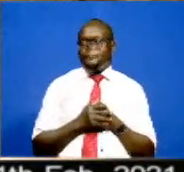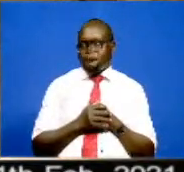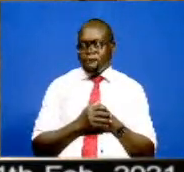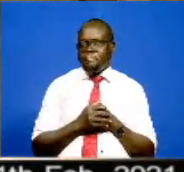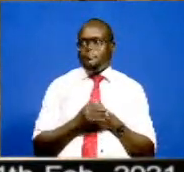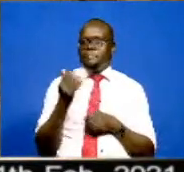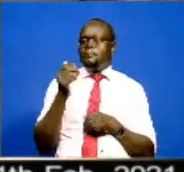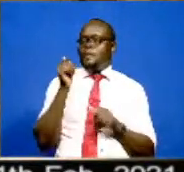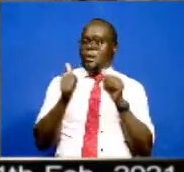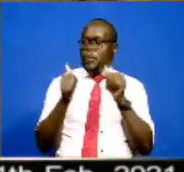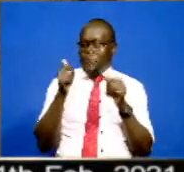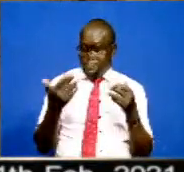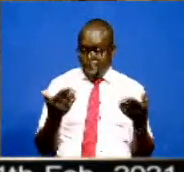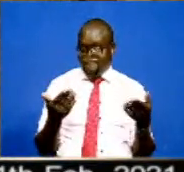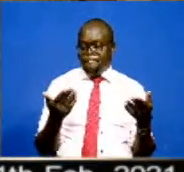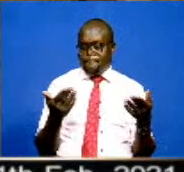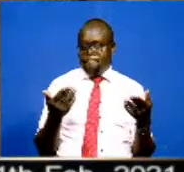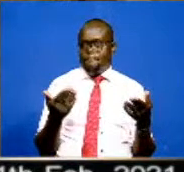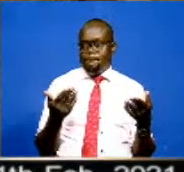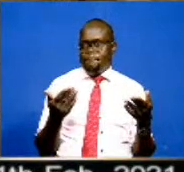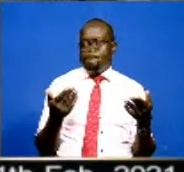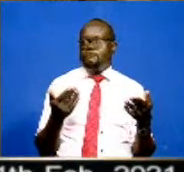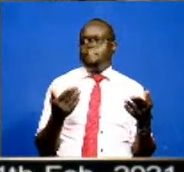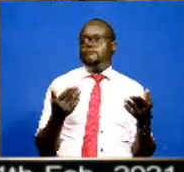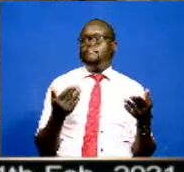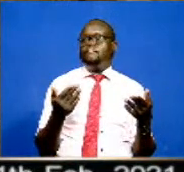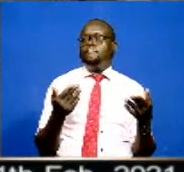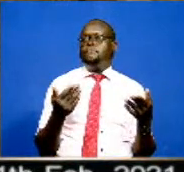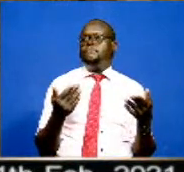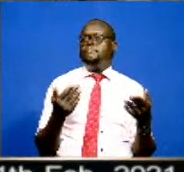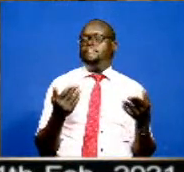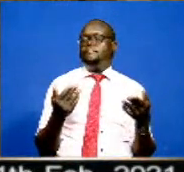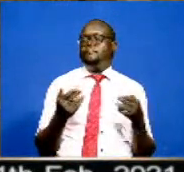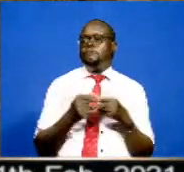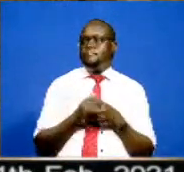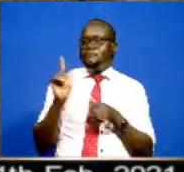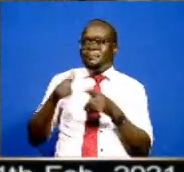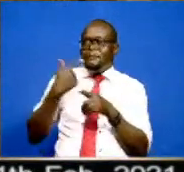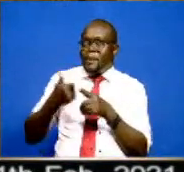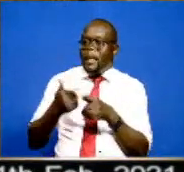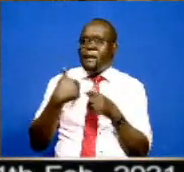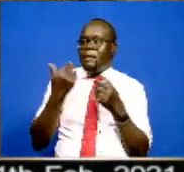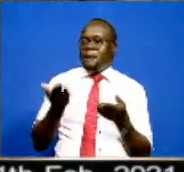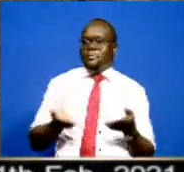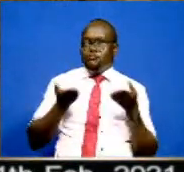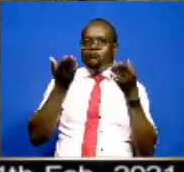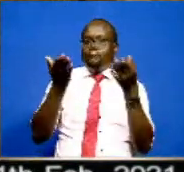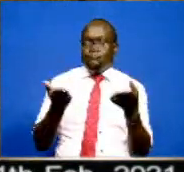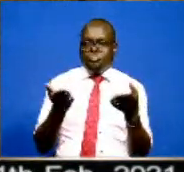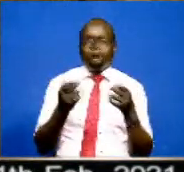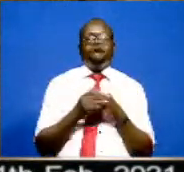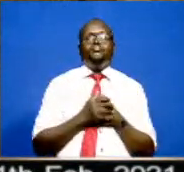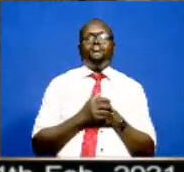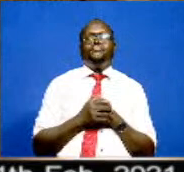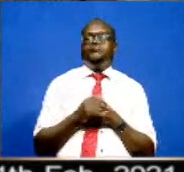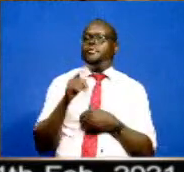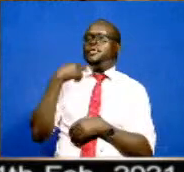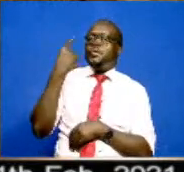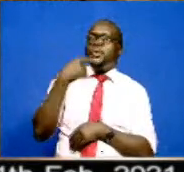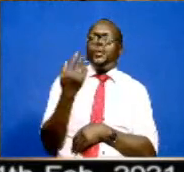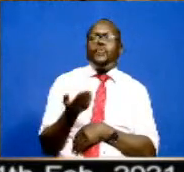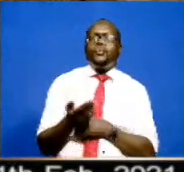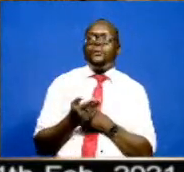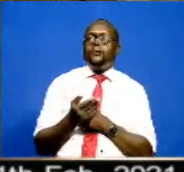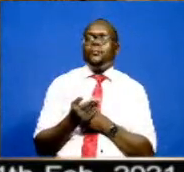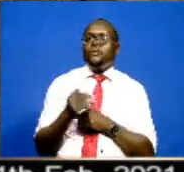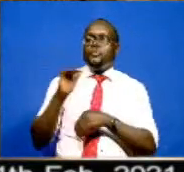which I think is what you want, then I think then you want to submit it to who? To